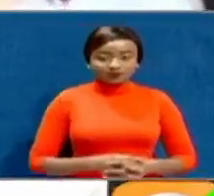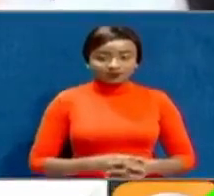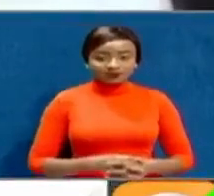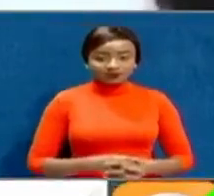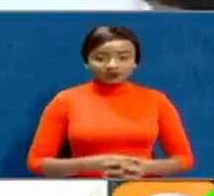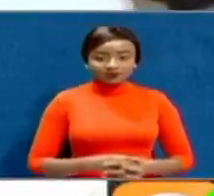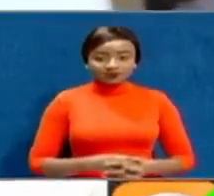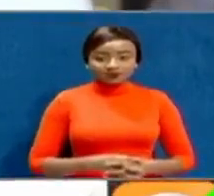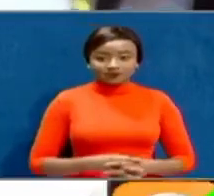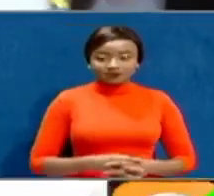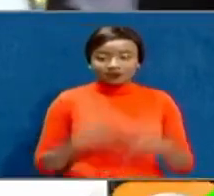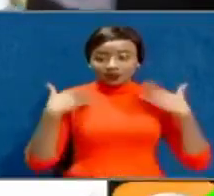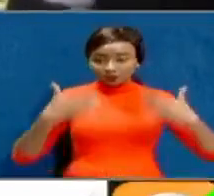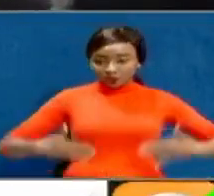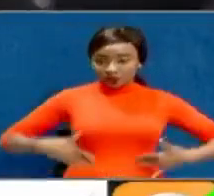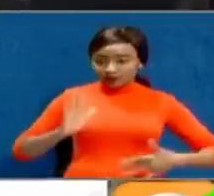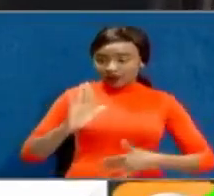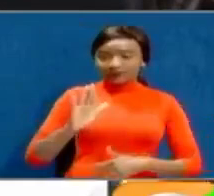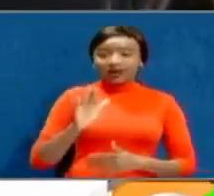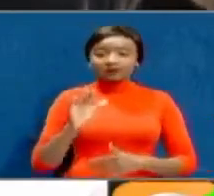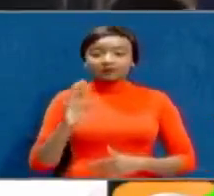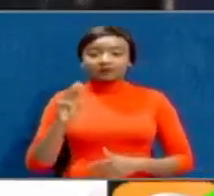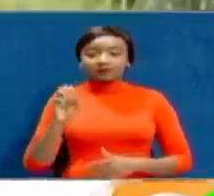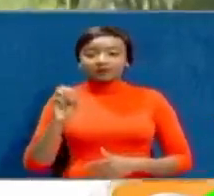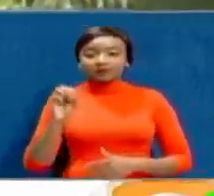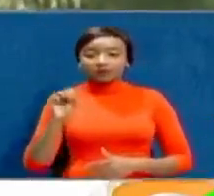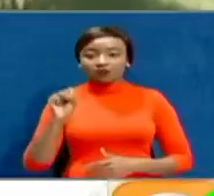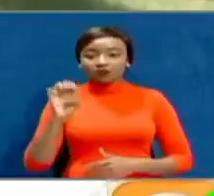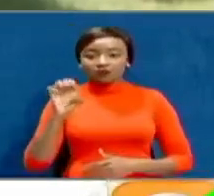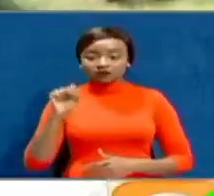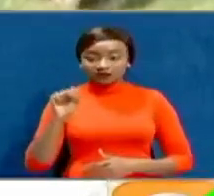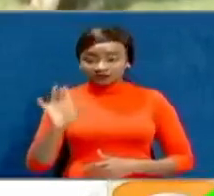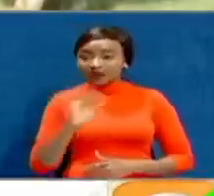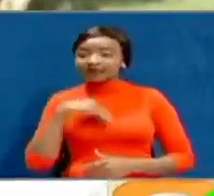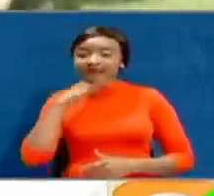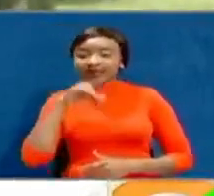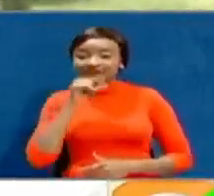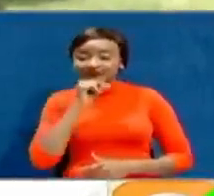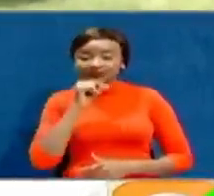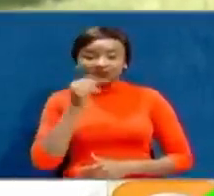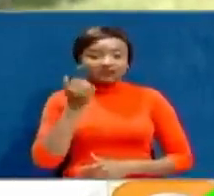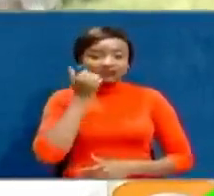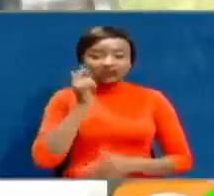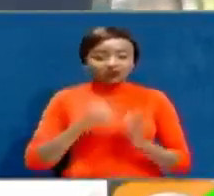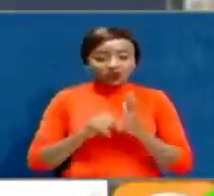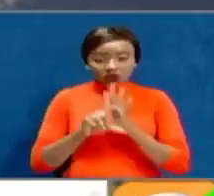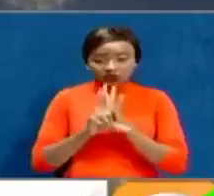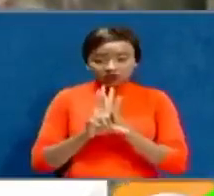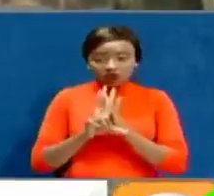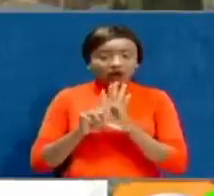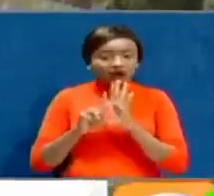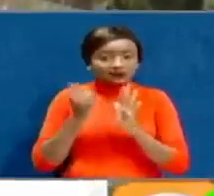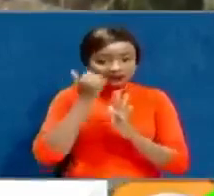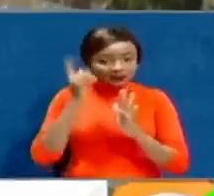The body of the late Moses Osoro Ogola, brother to Gordon, succumbed to COVID-19 this week. He was earlier today ferried to his resting place